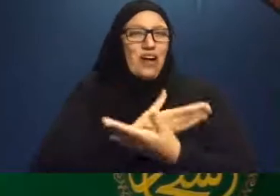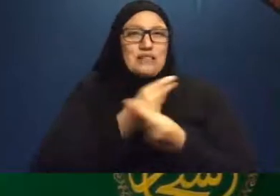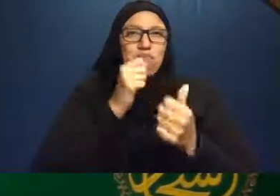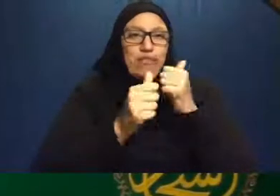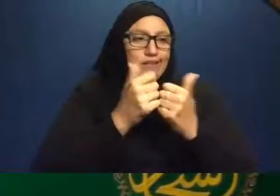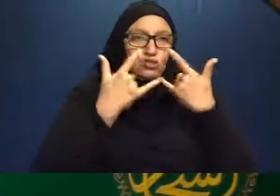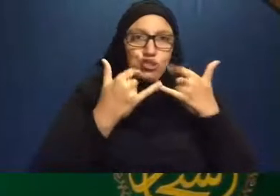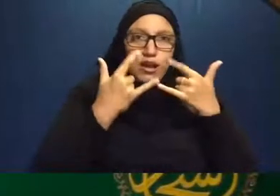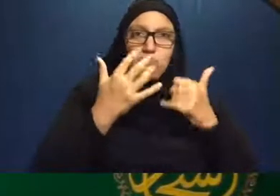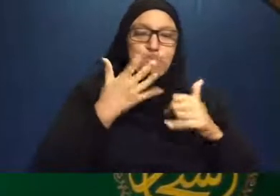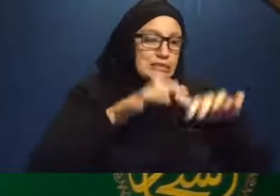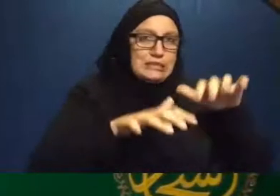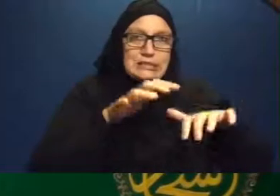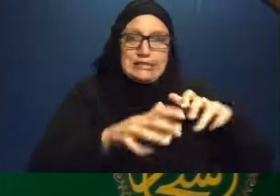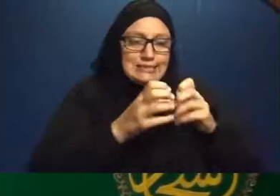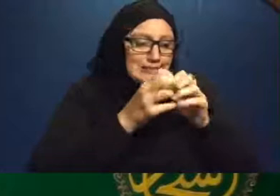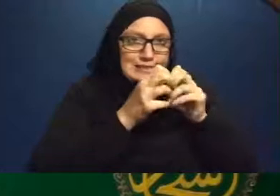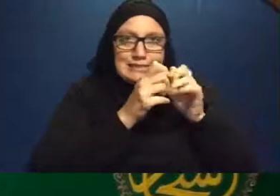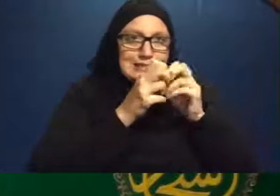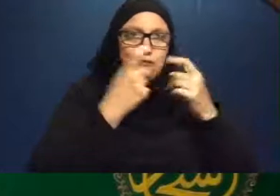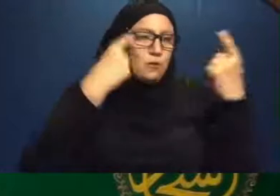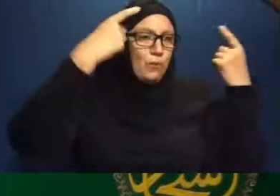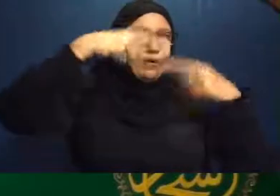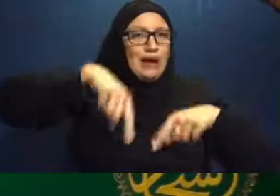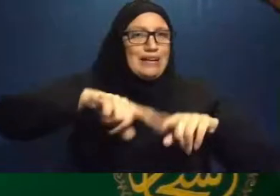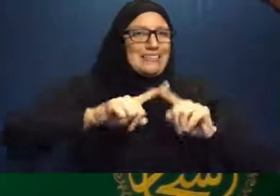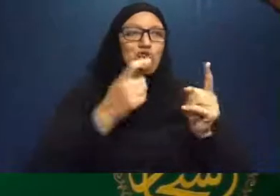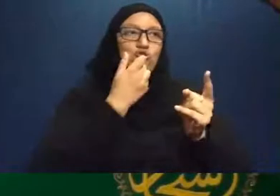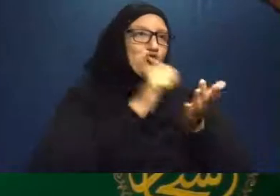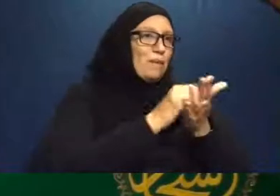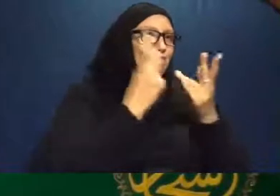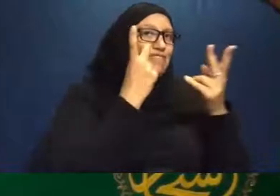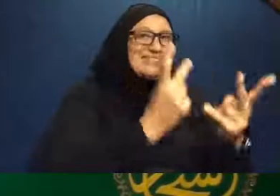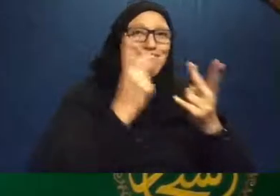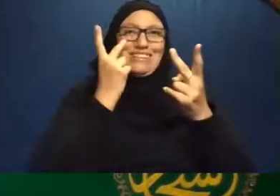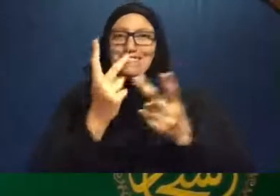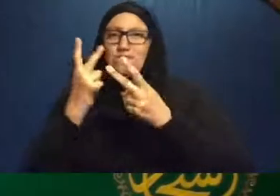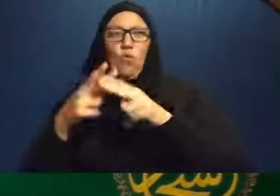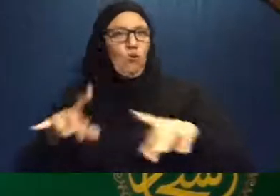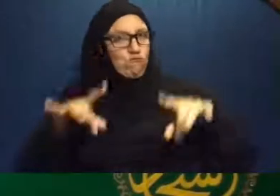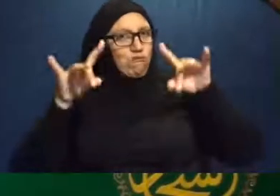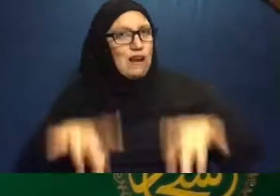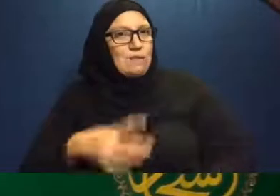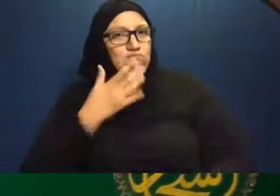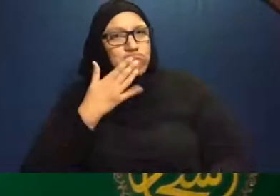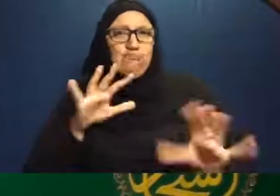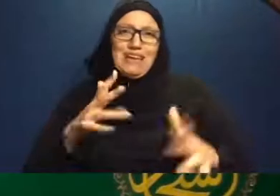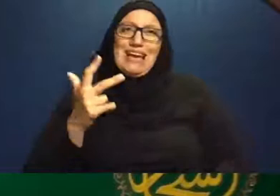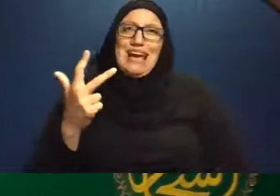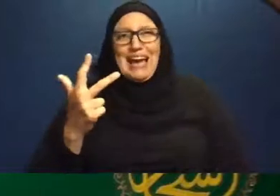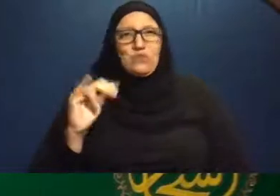some of the brothers, we were checking the prices. This morning we were checking the prices at different supermarkets. Roughly